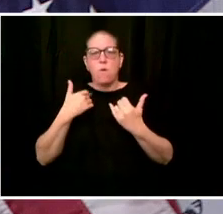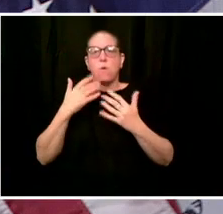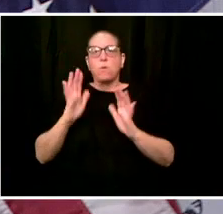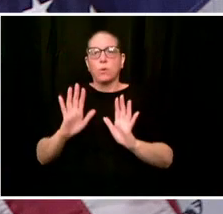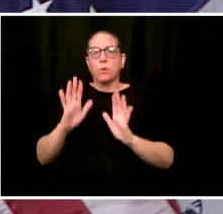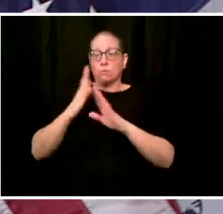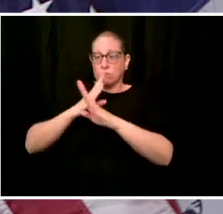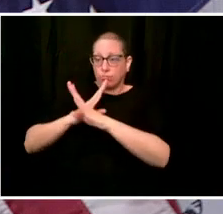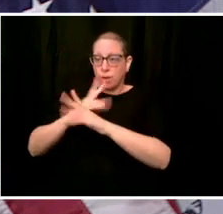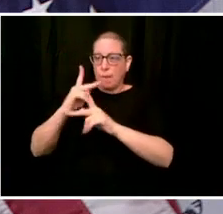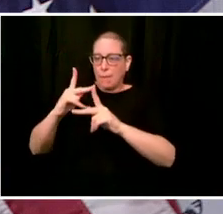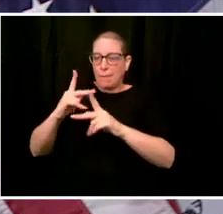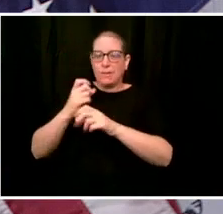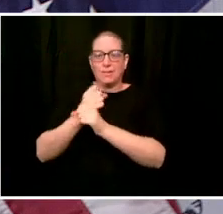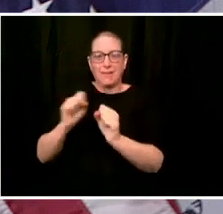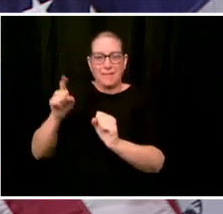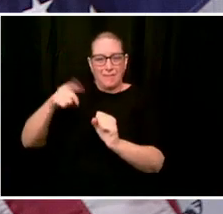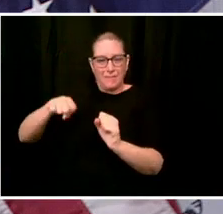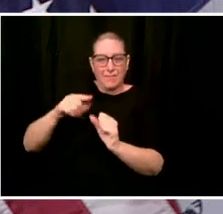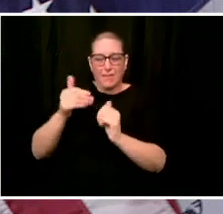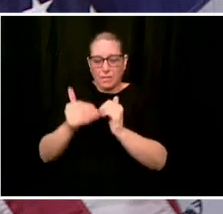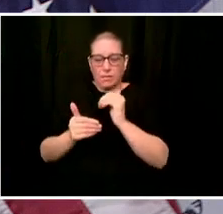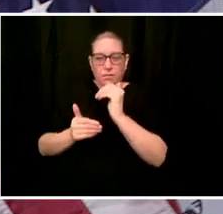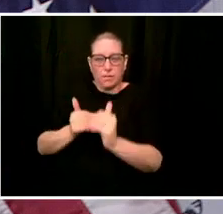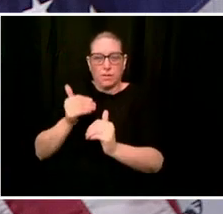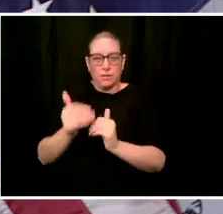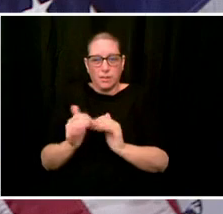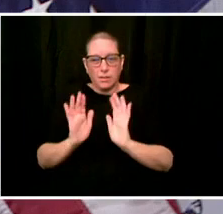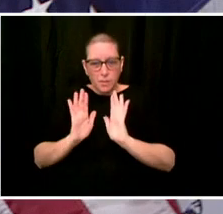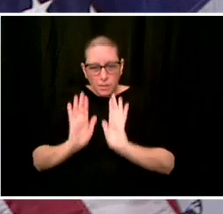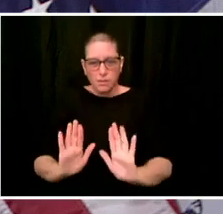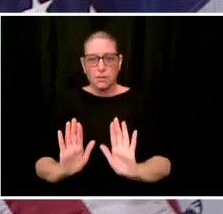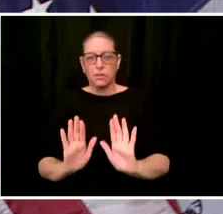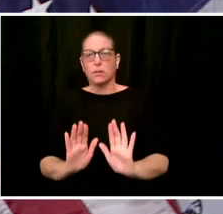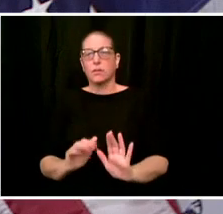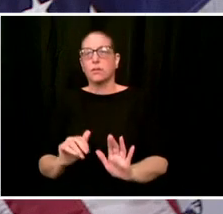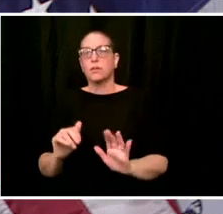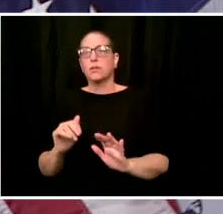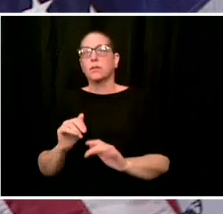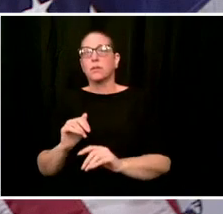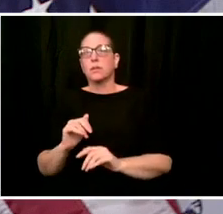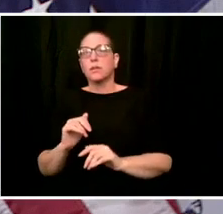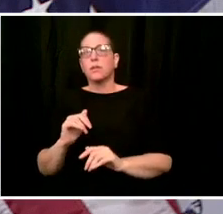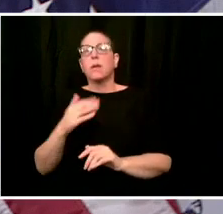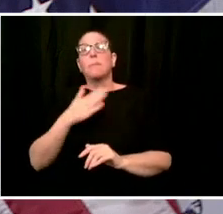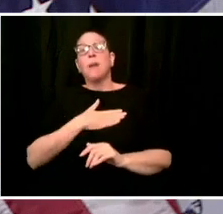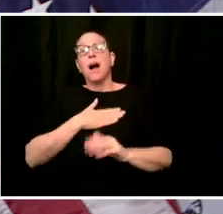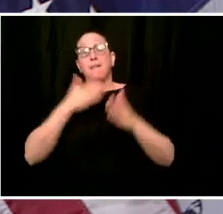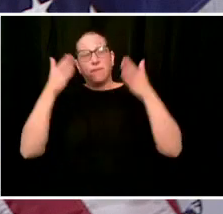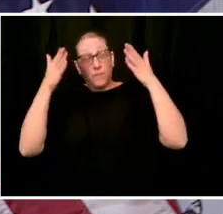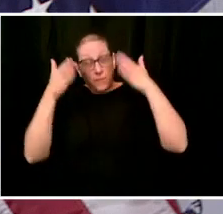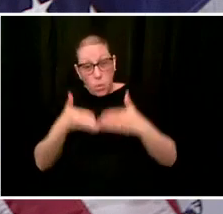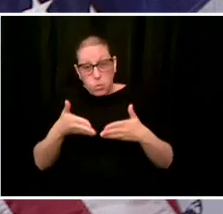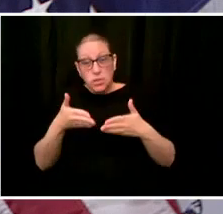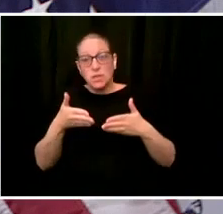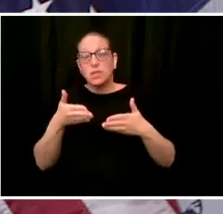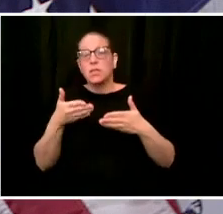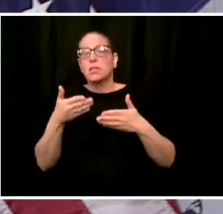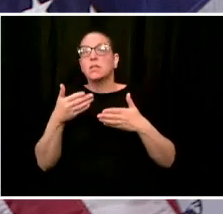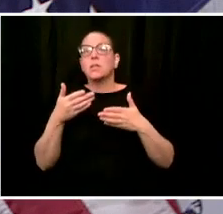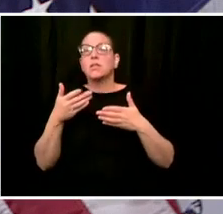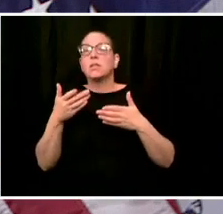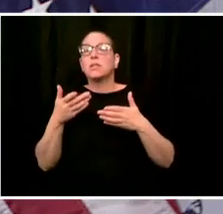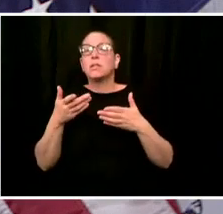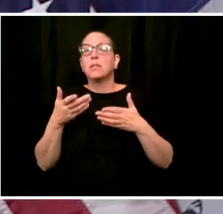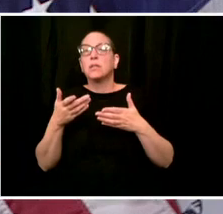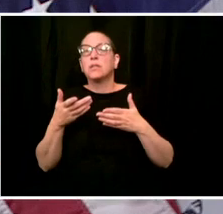any potential of a second wave. So my focus is futuristic in the sense of what we can do